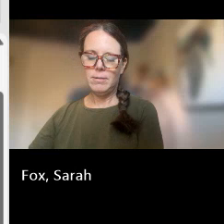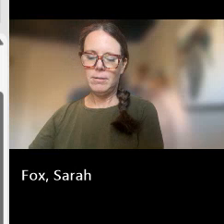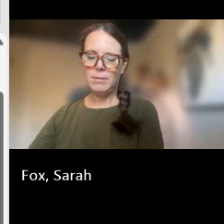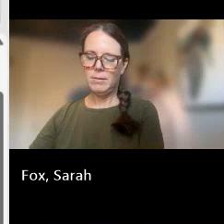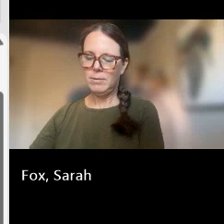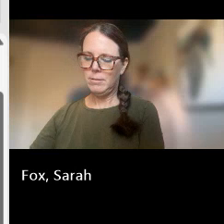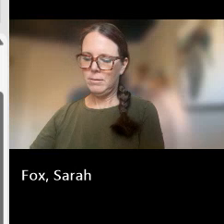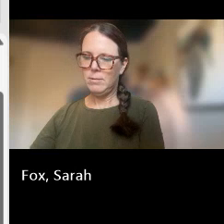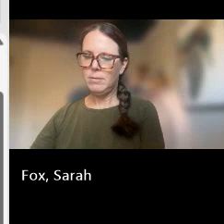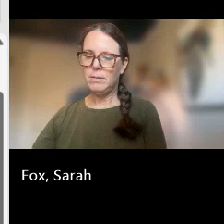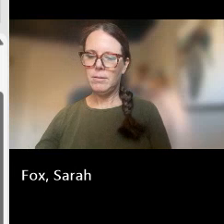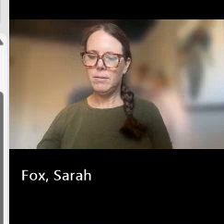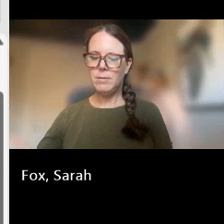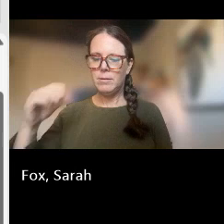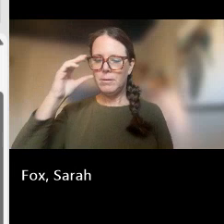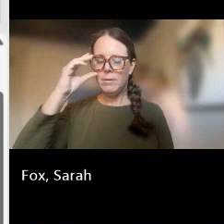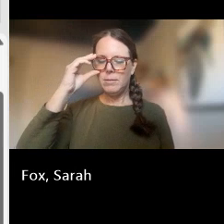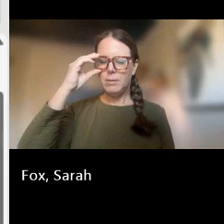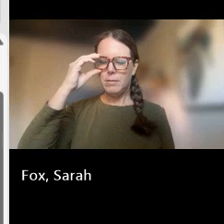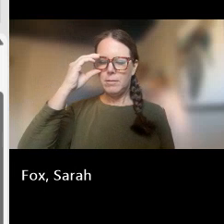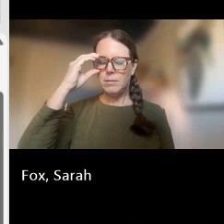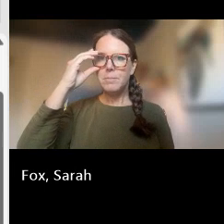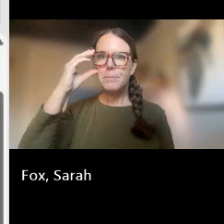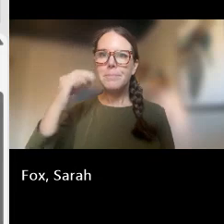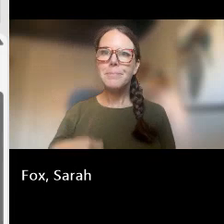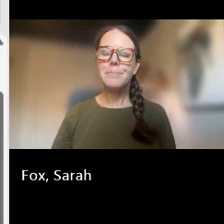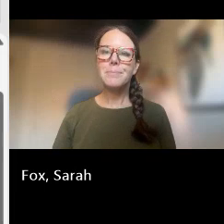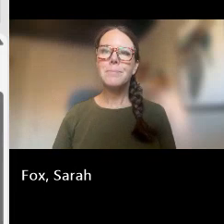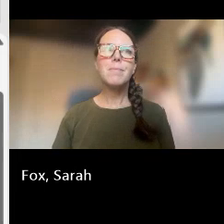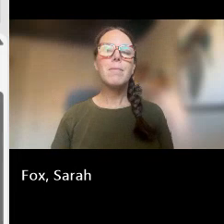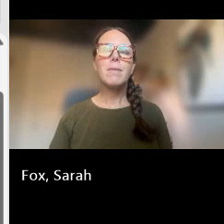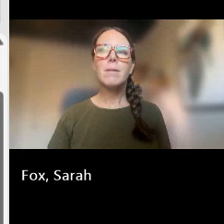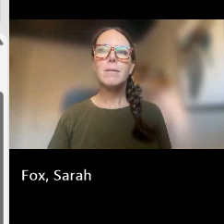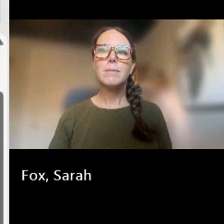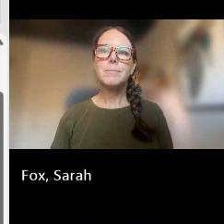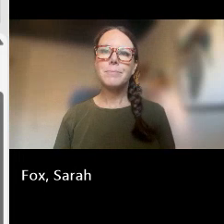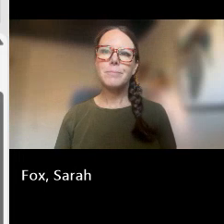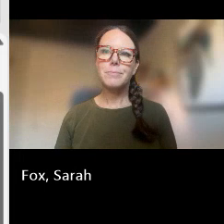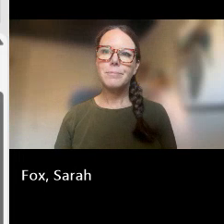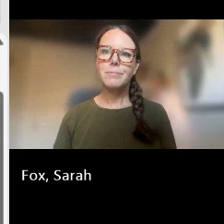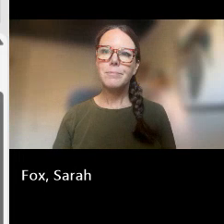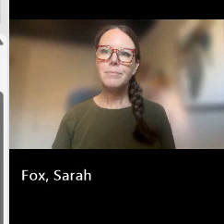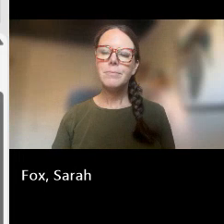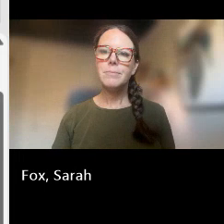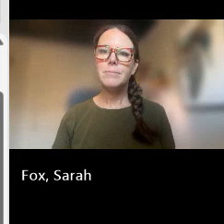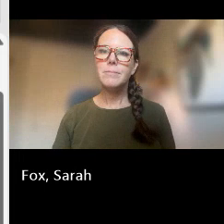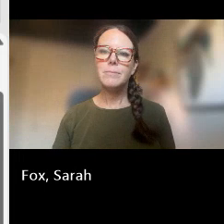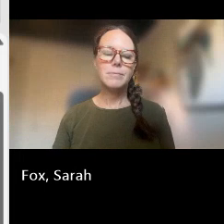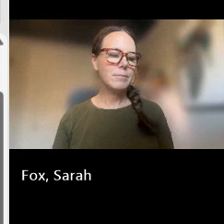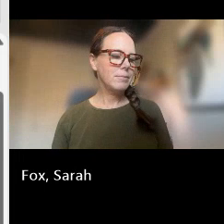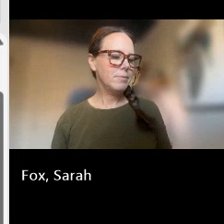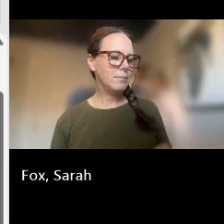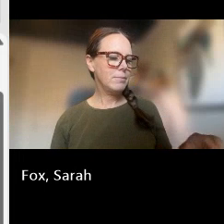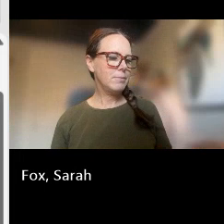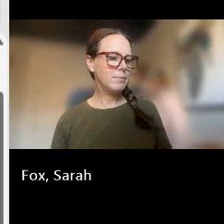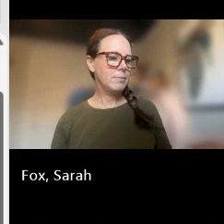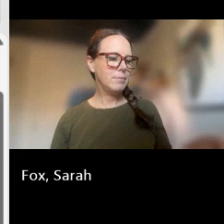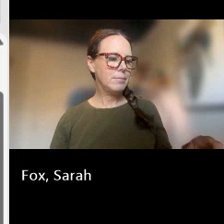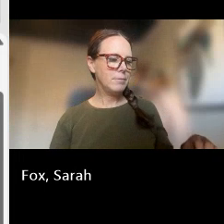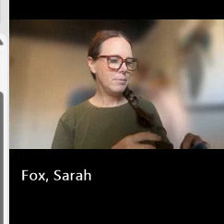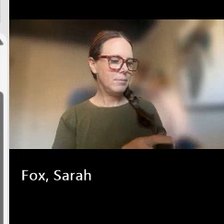I knew the top was thing, but I didn't know the blue about it. It's pretty fun. He's You very. got a picture taken. Yeah, that's awesome. Situation. I'm going for You family.